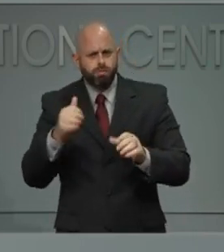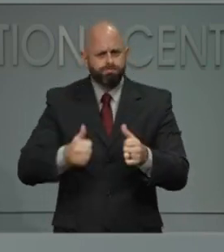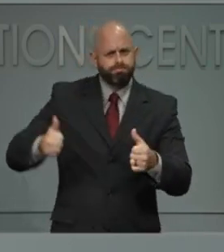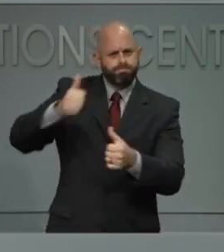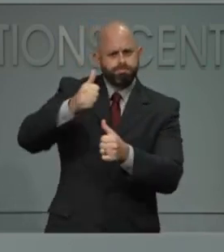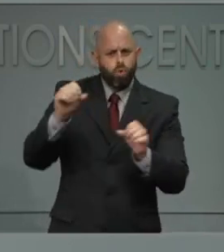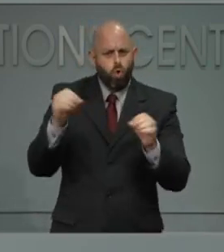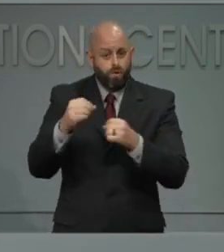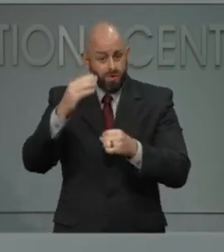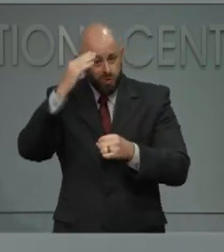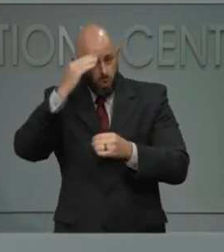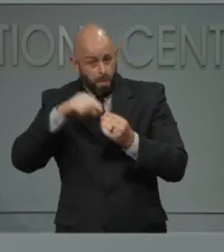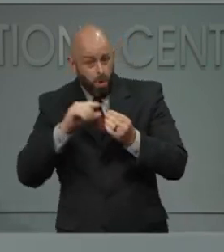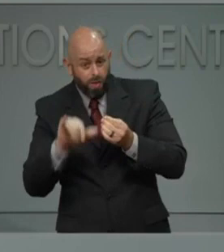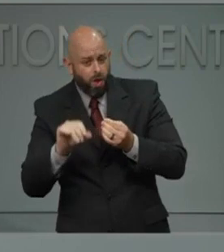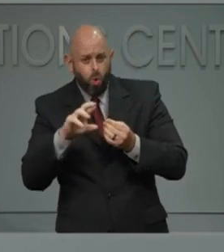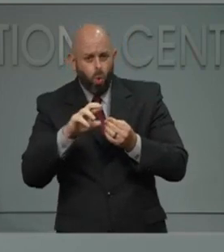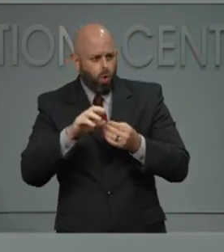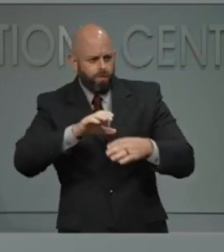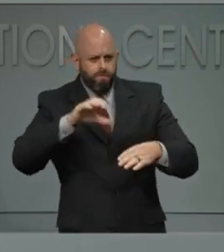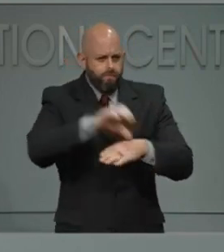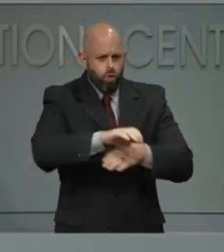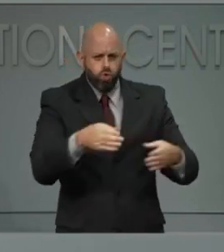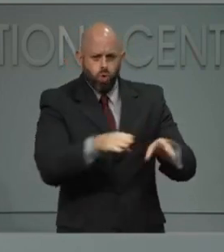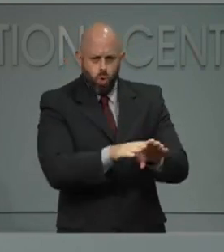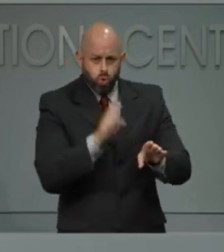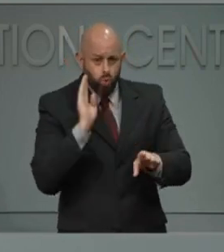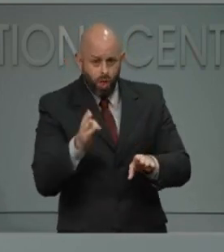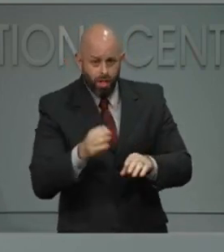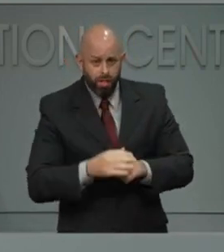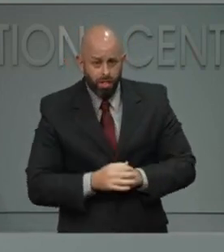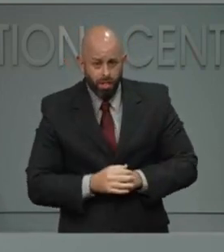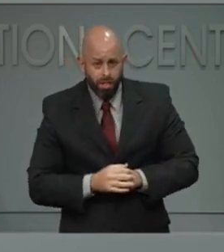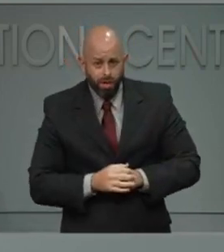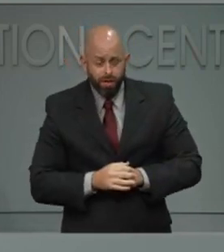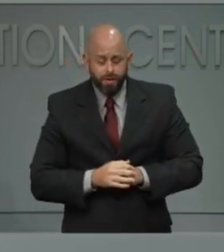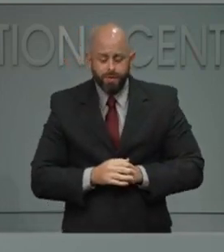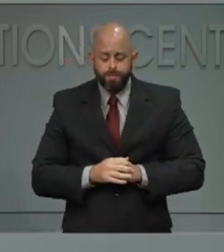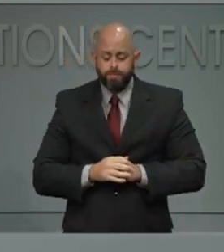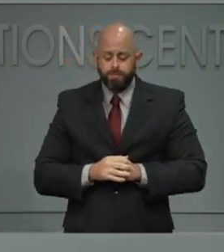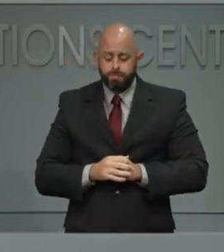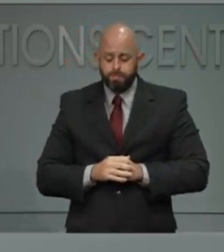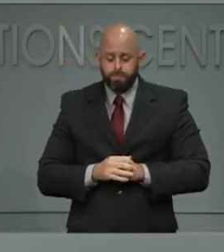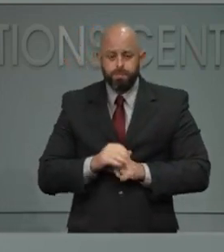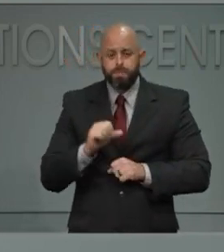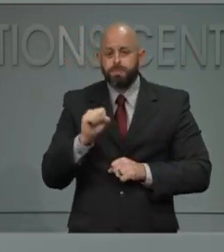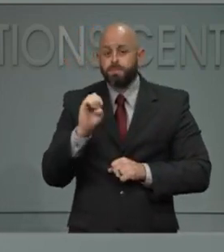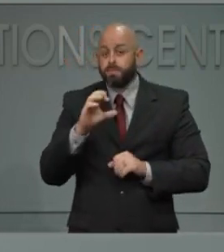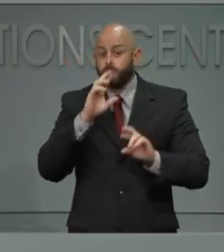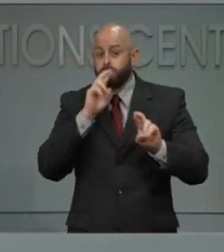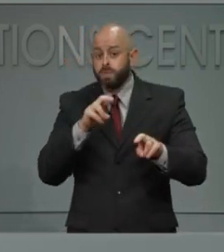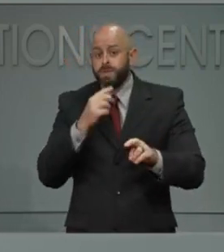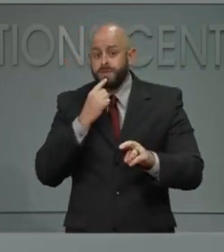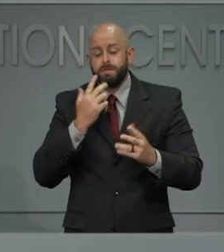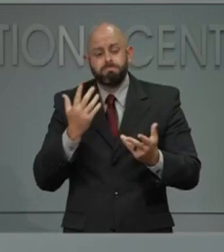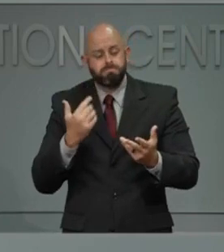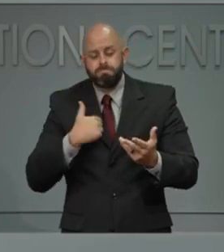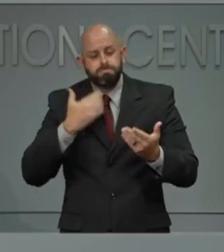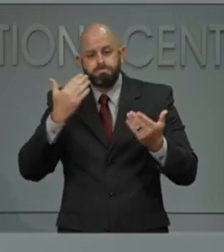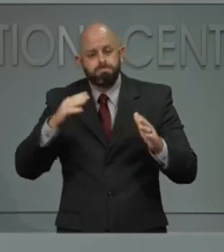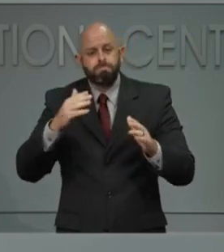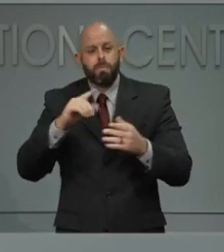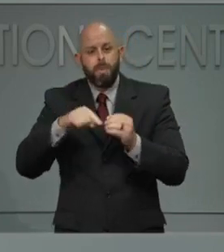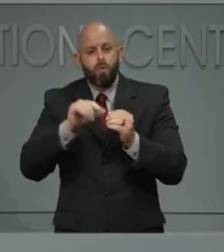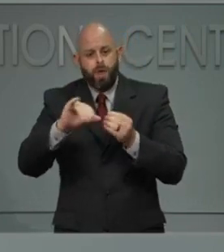enforcement? Rebecca, thanks for that question. I'm not aware of that number or where that data came from, but you are right in saying that our